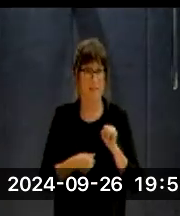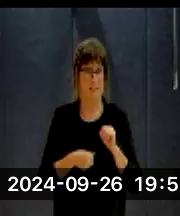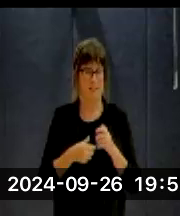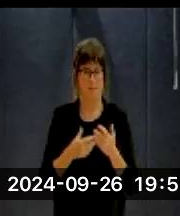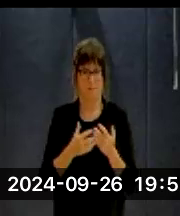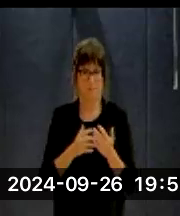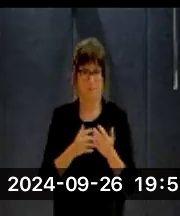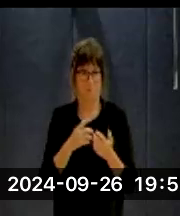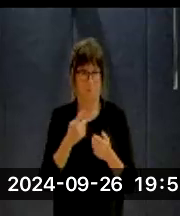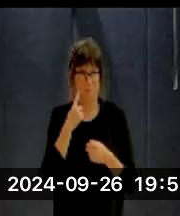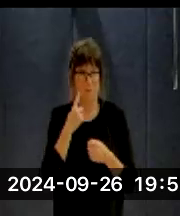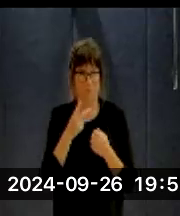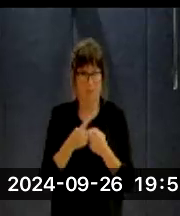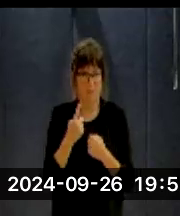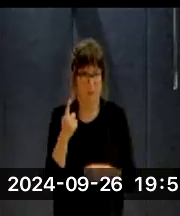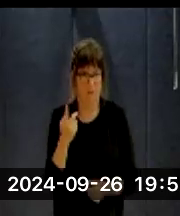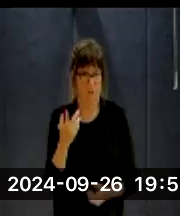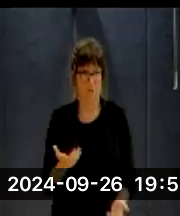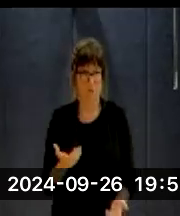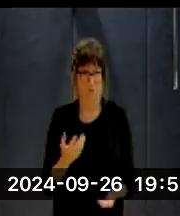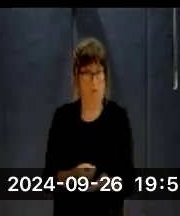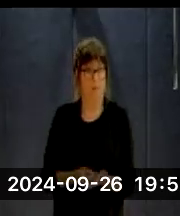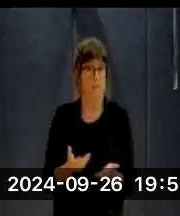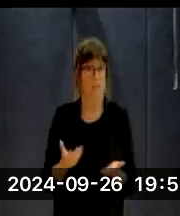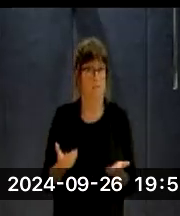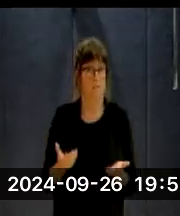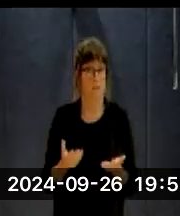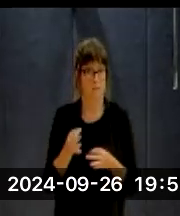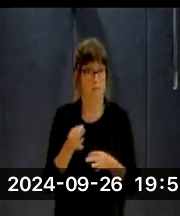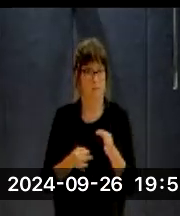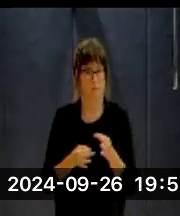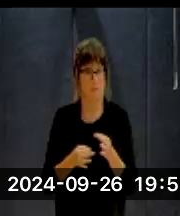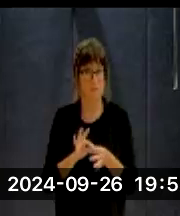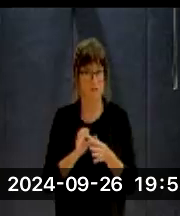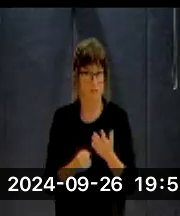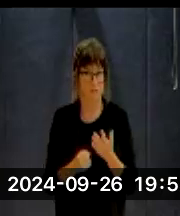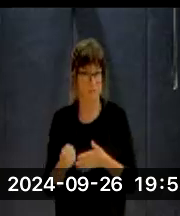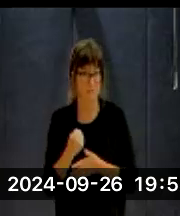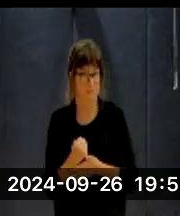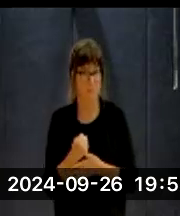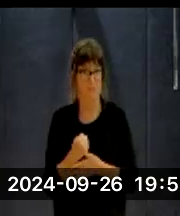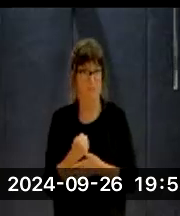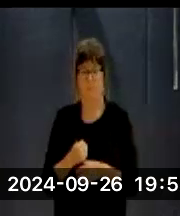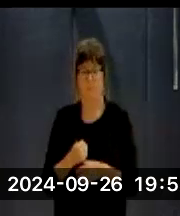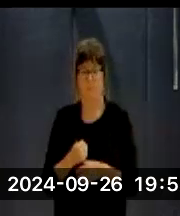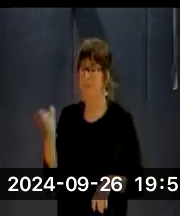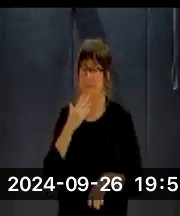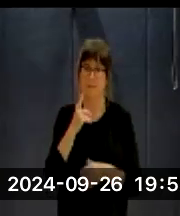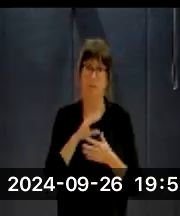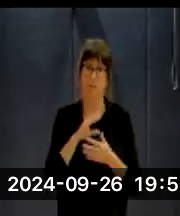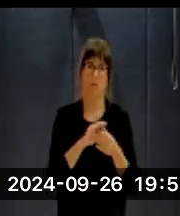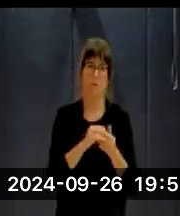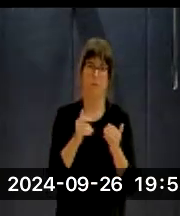to save what, $1, instead of putting relationships. For sharing. We're Thank going to you. need to move on to our next